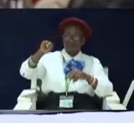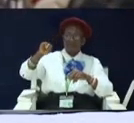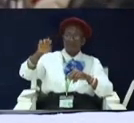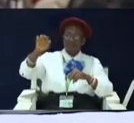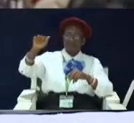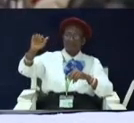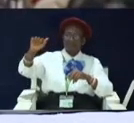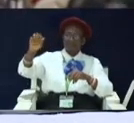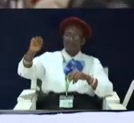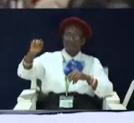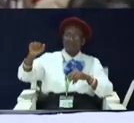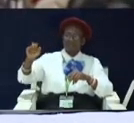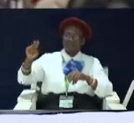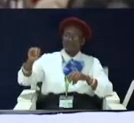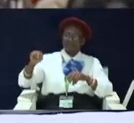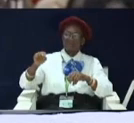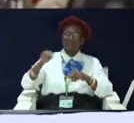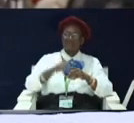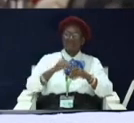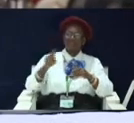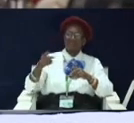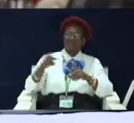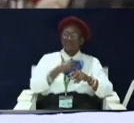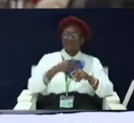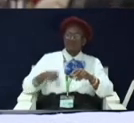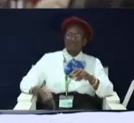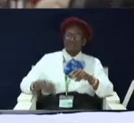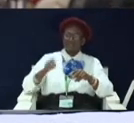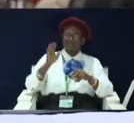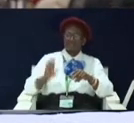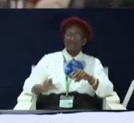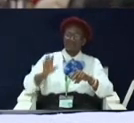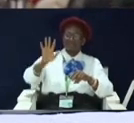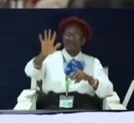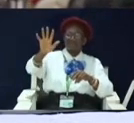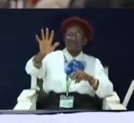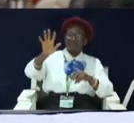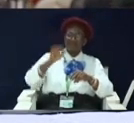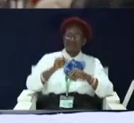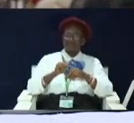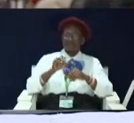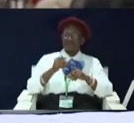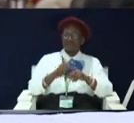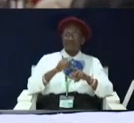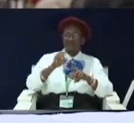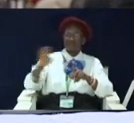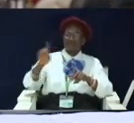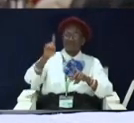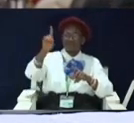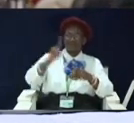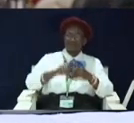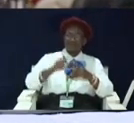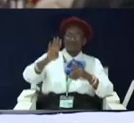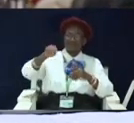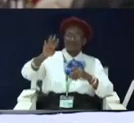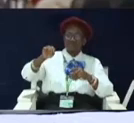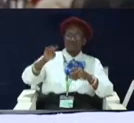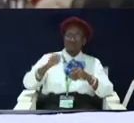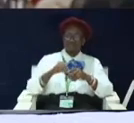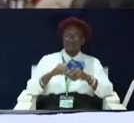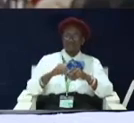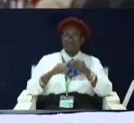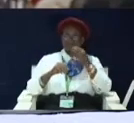Naamani. In 2 Kings chapter 5. Ni awon oba keji ori karun. From verse 1 to 14. Ese kini de